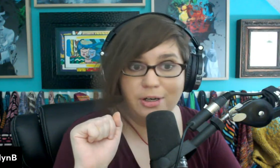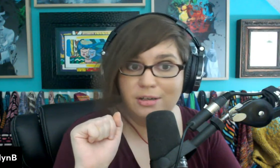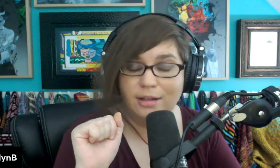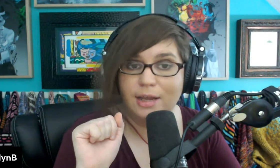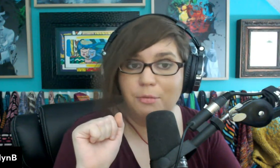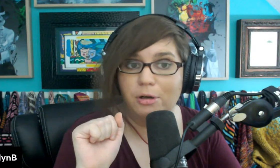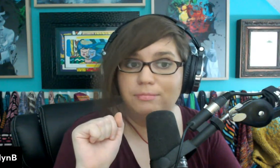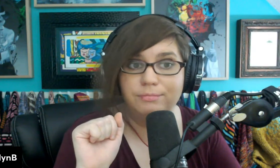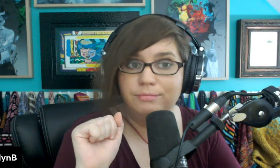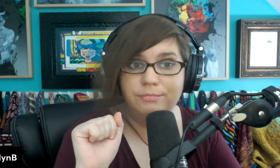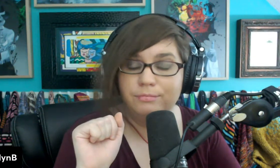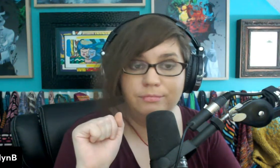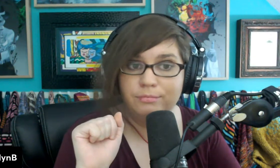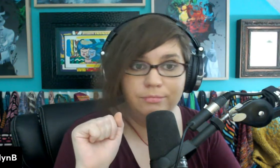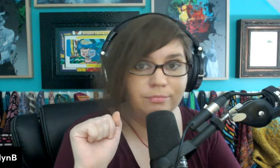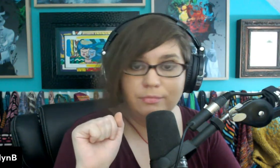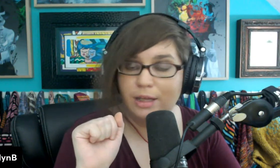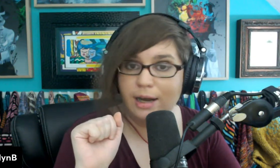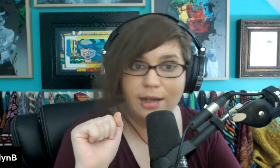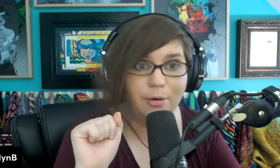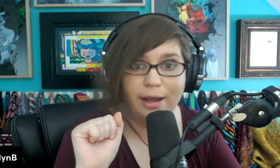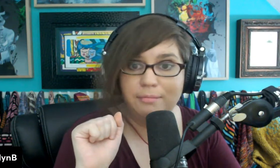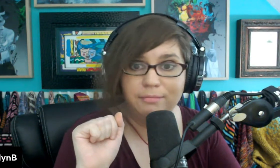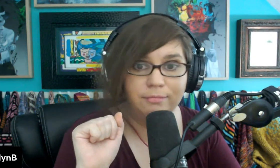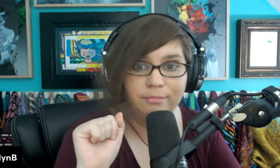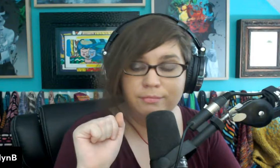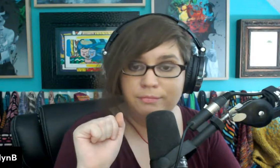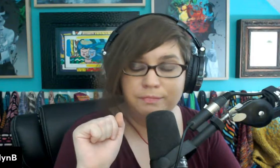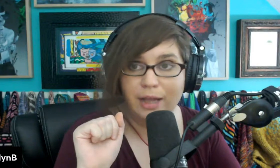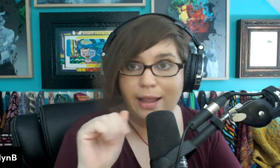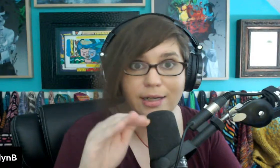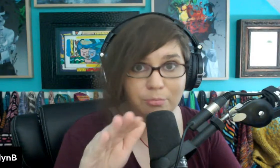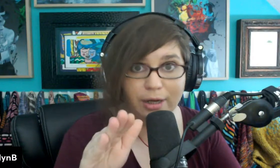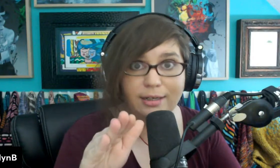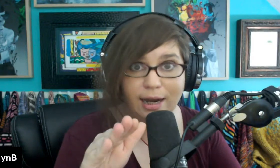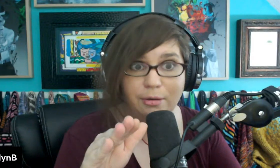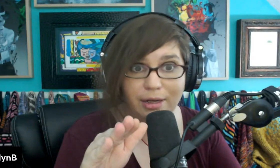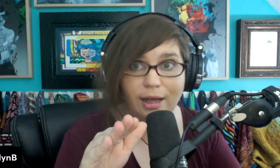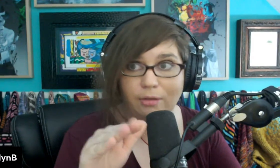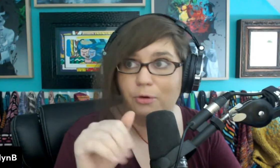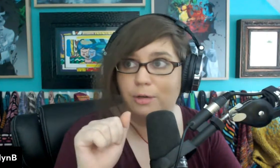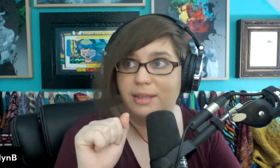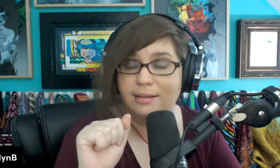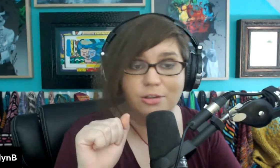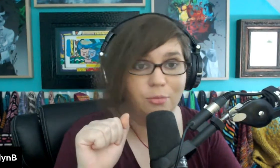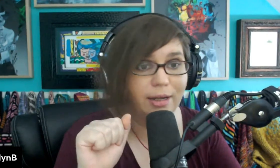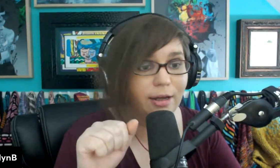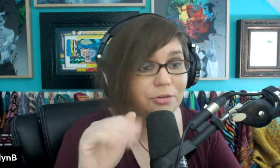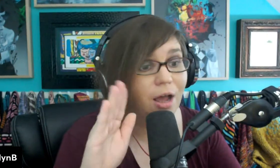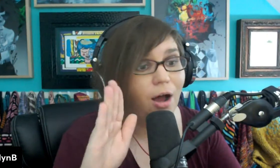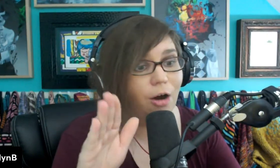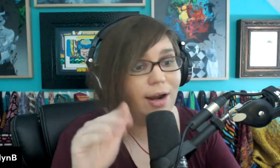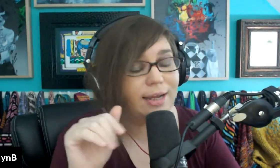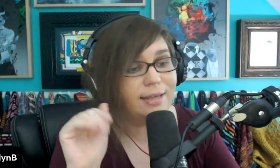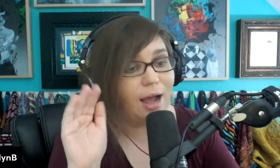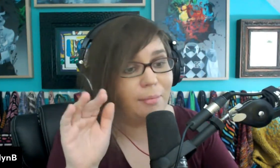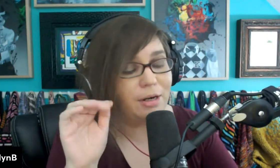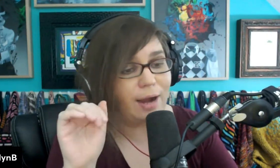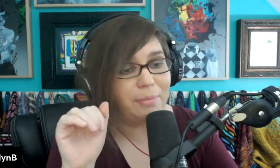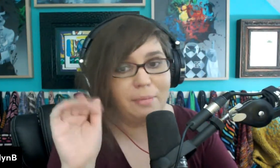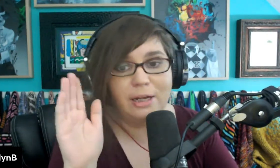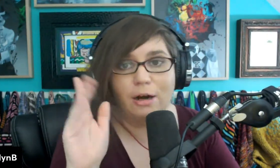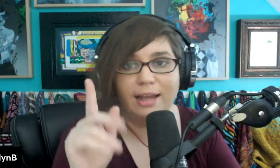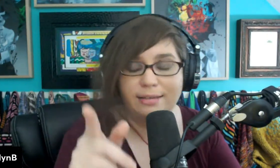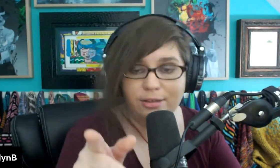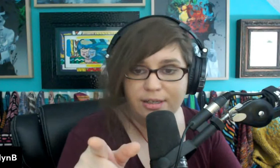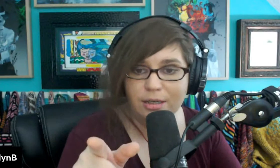California is not savable in any way. I hate to break it to anyone in California, but that's just the way it goes. All right, guys, I'm going to wrap it